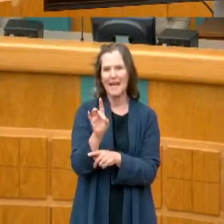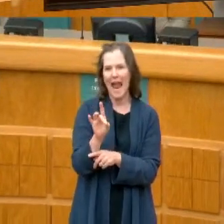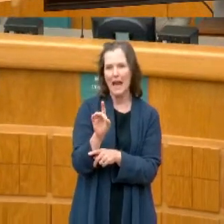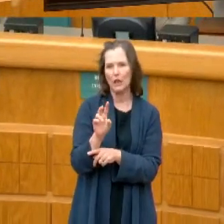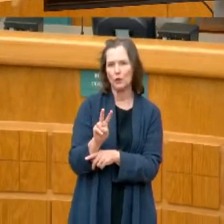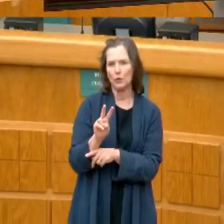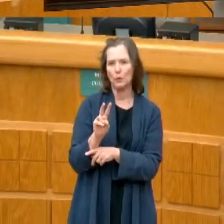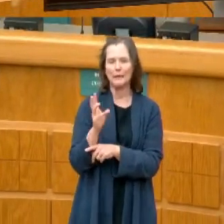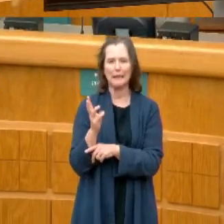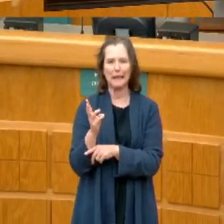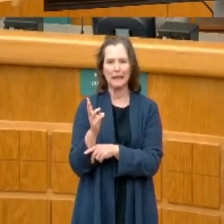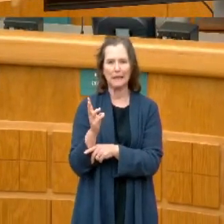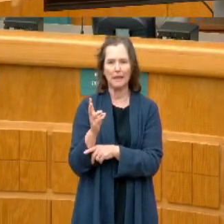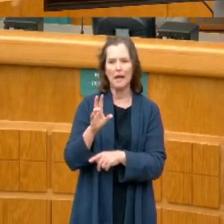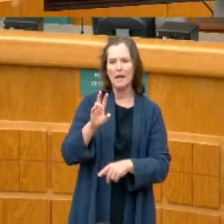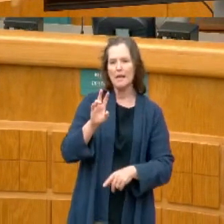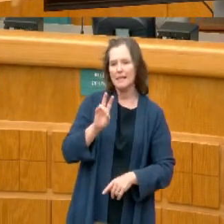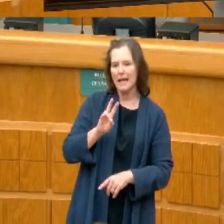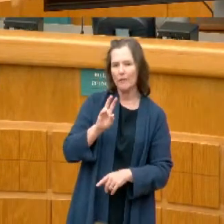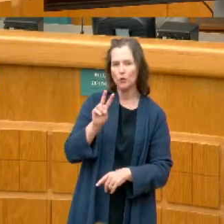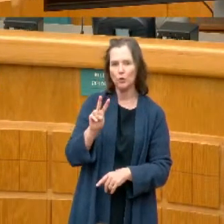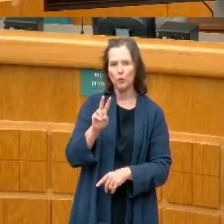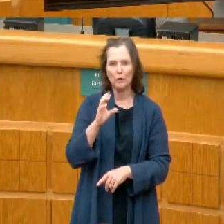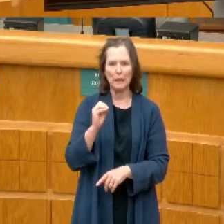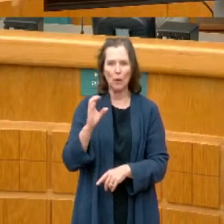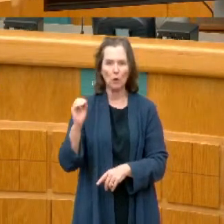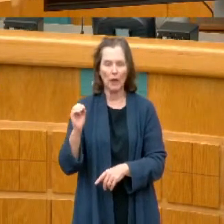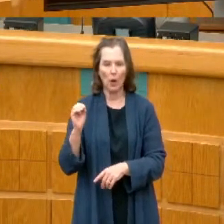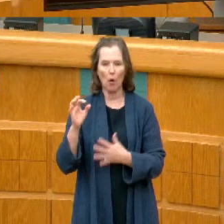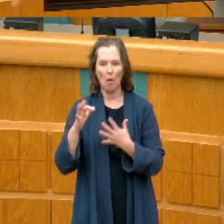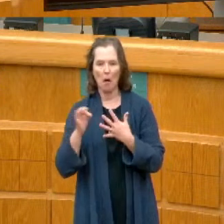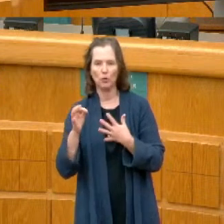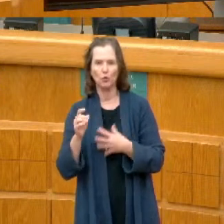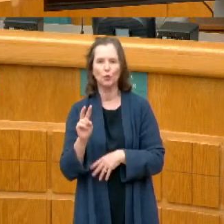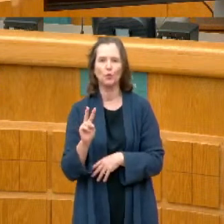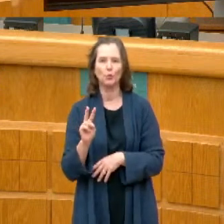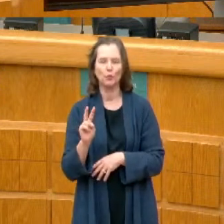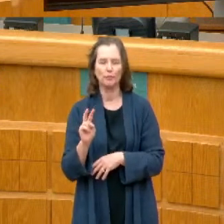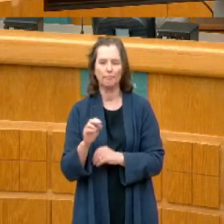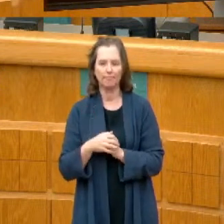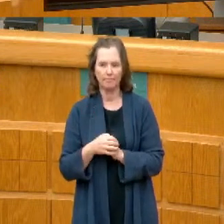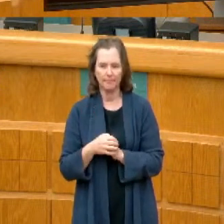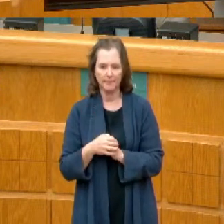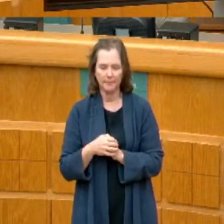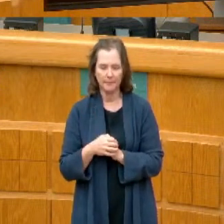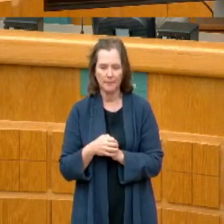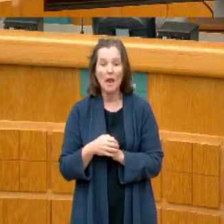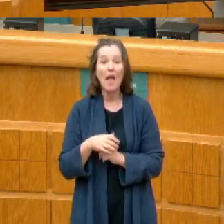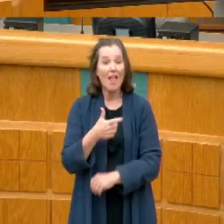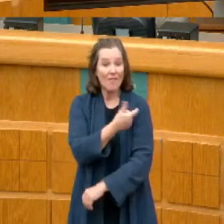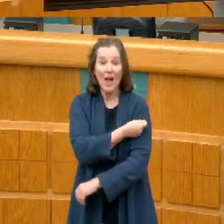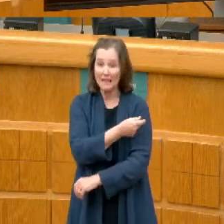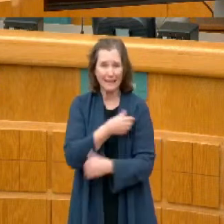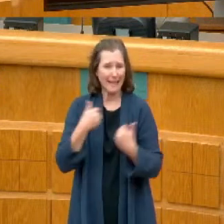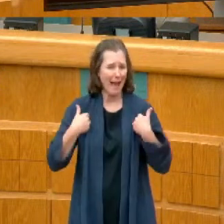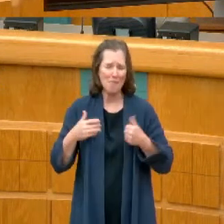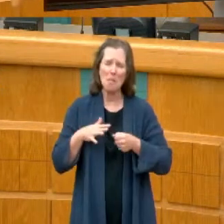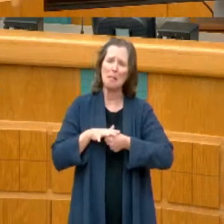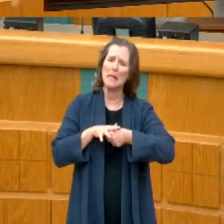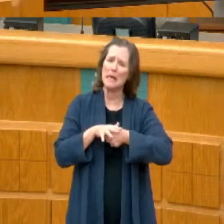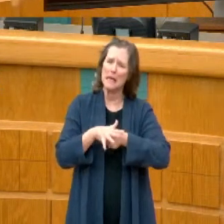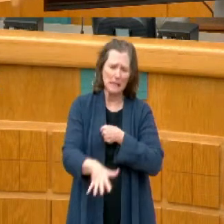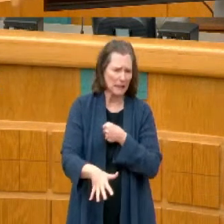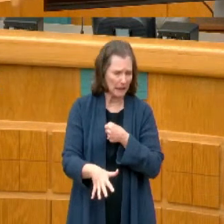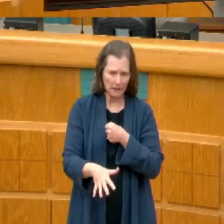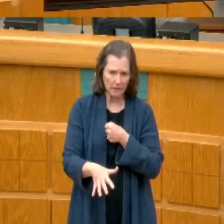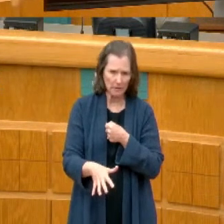361-826-7200 and press option 2. The vaccines are widely available, and La Palmera Mall is also